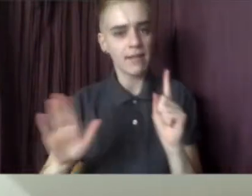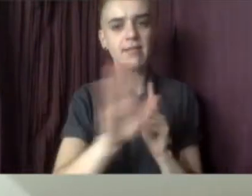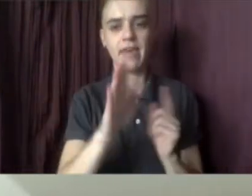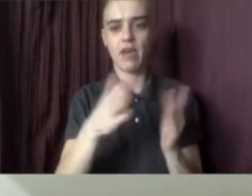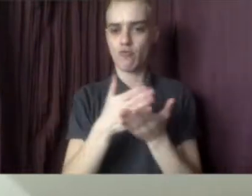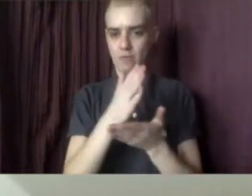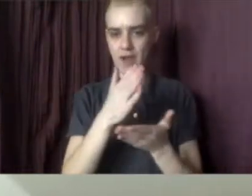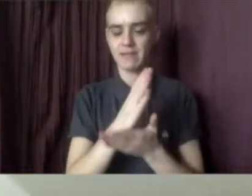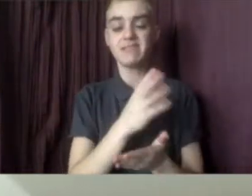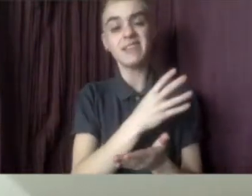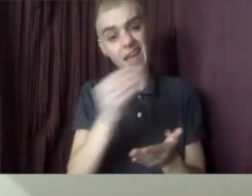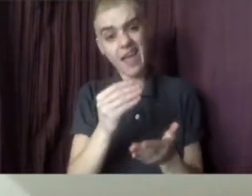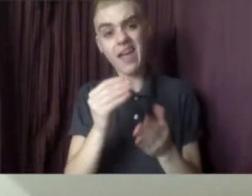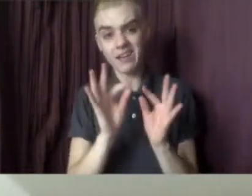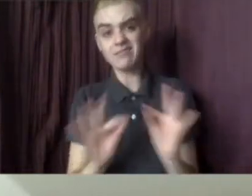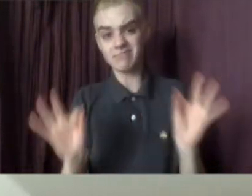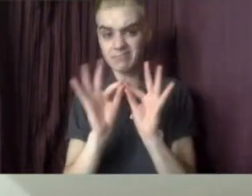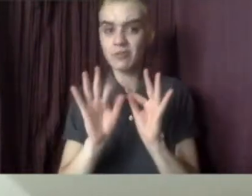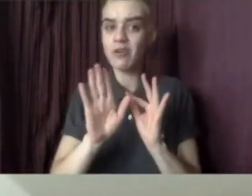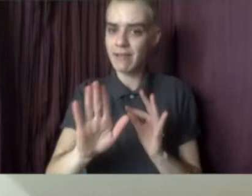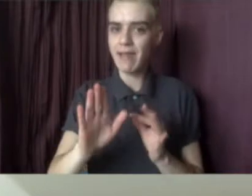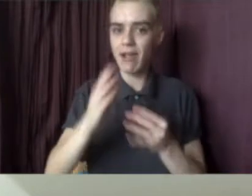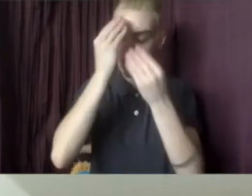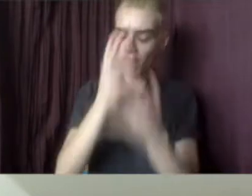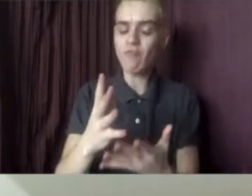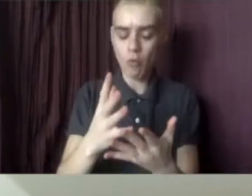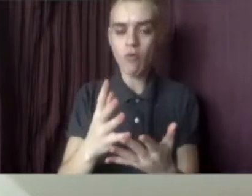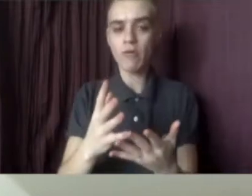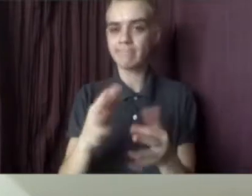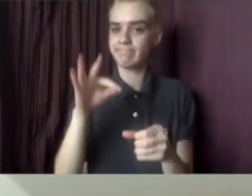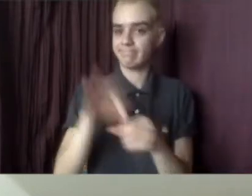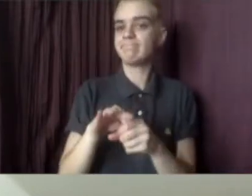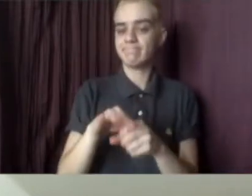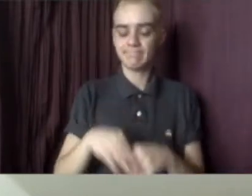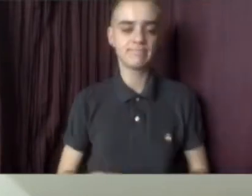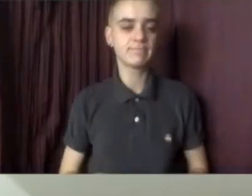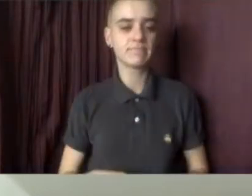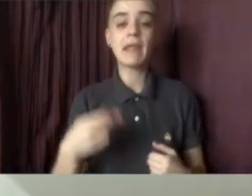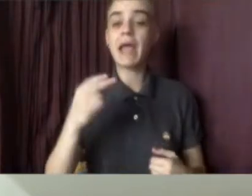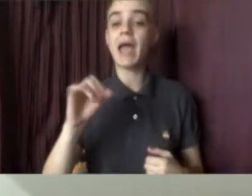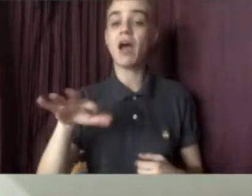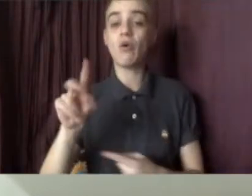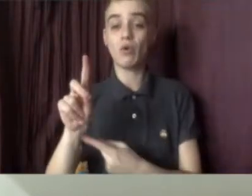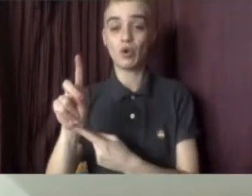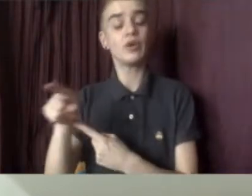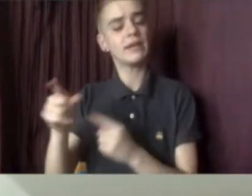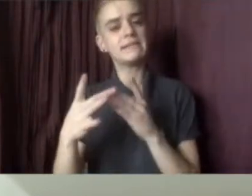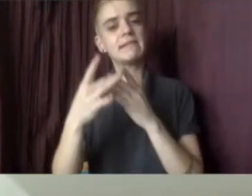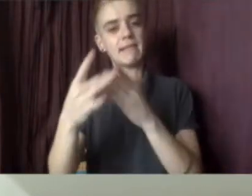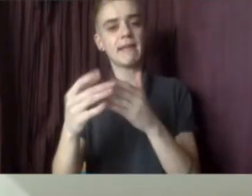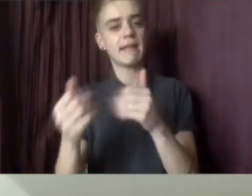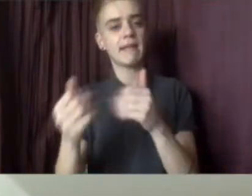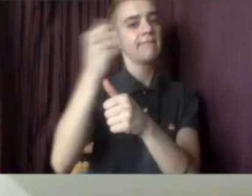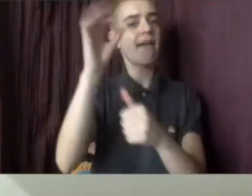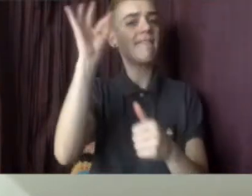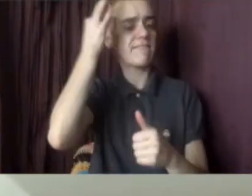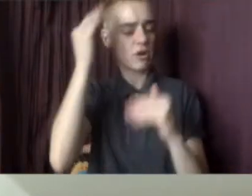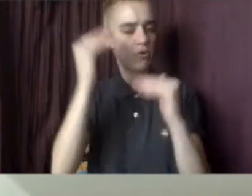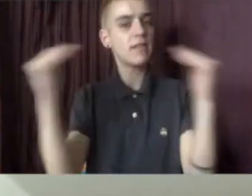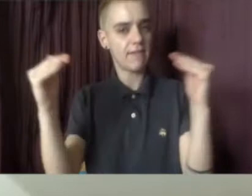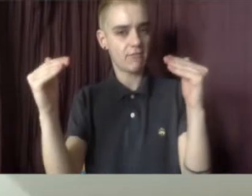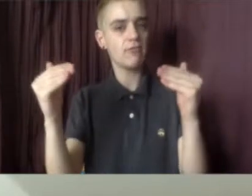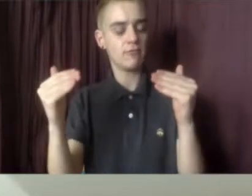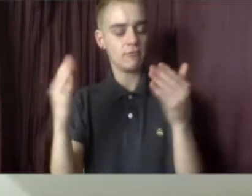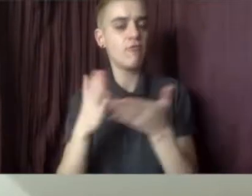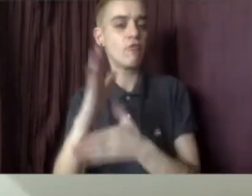Jackson does amazing work as a priest with Church of the Common Ground in Atlanta, and now brings her faith experience into an